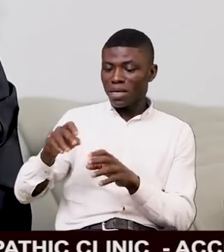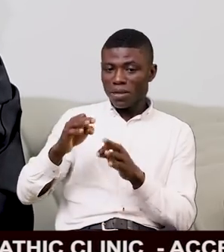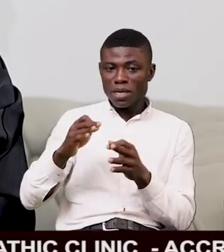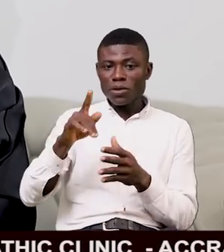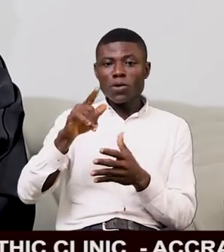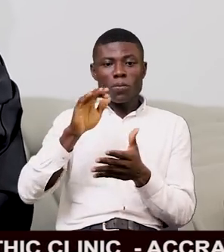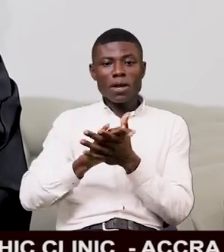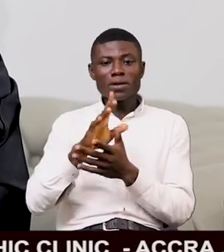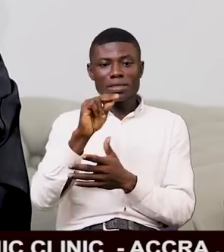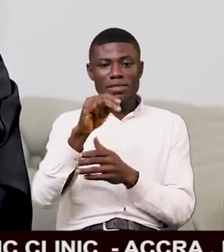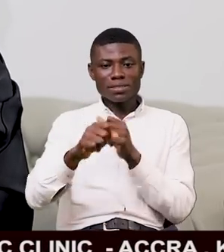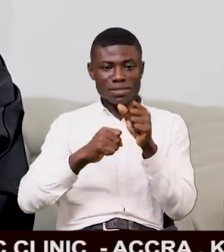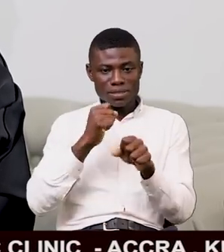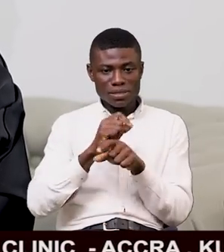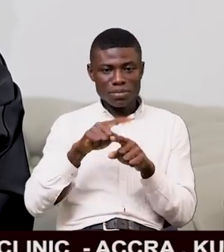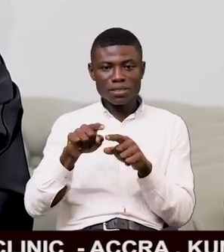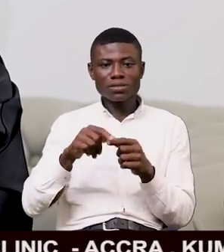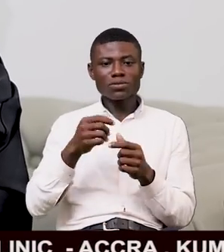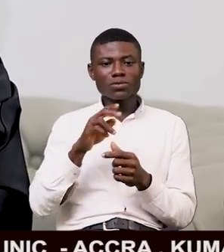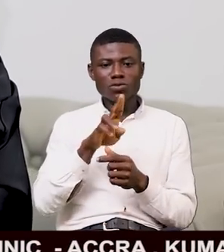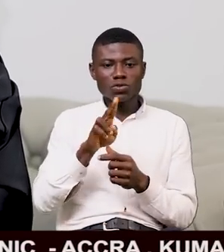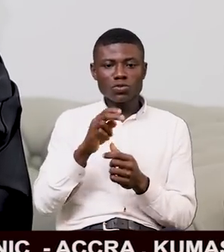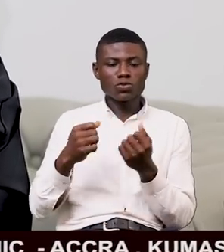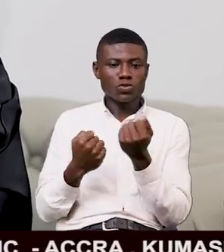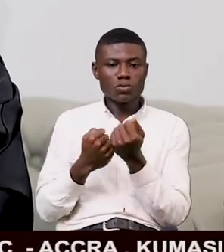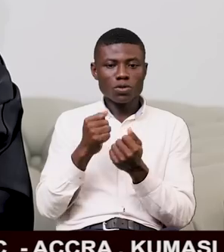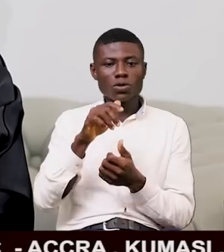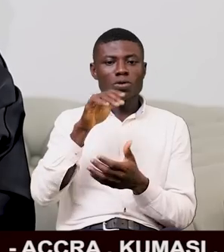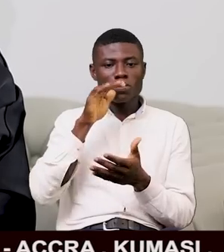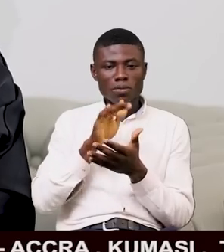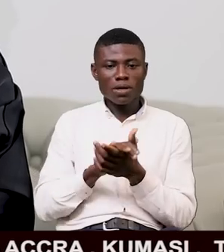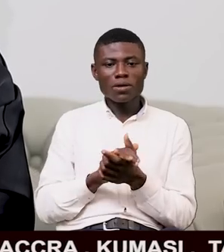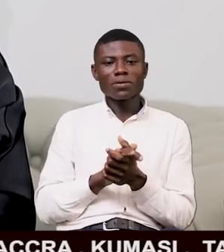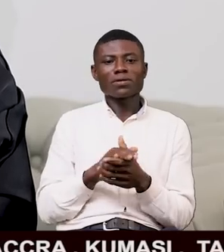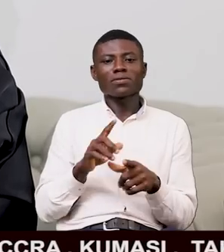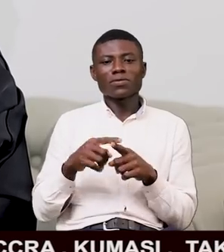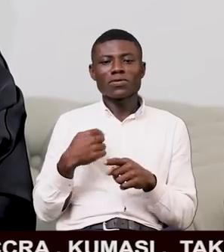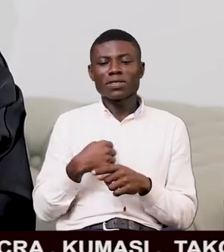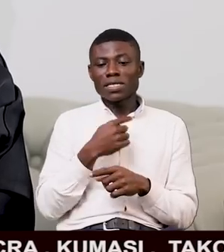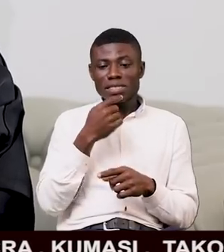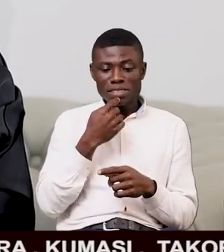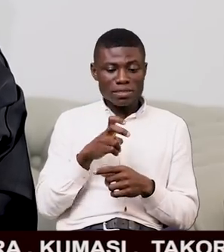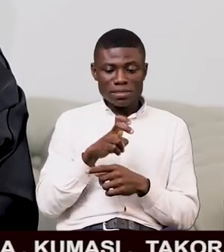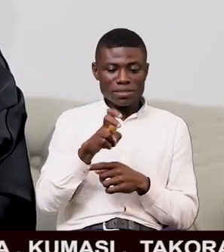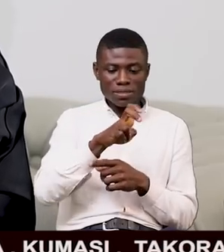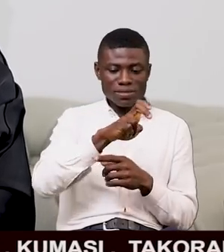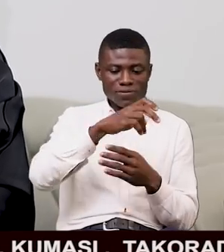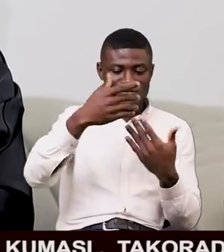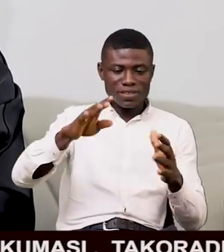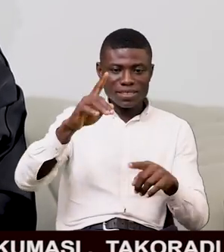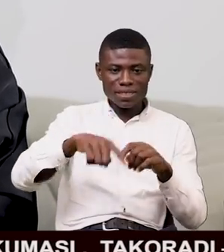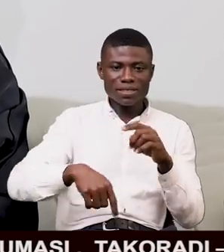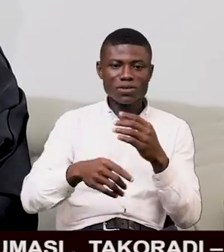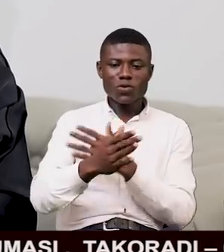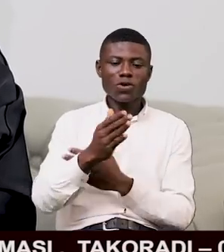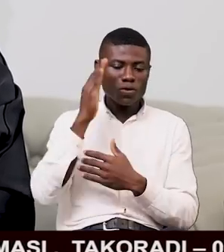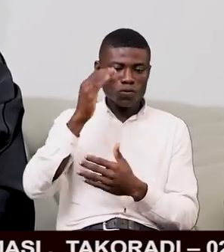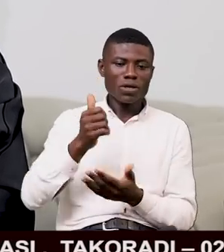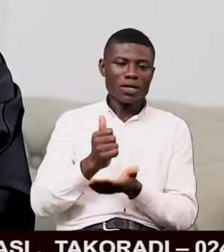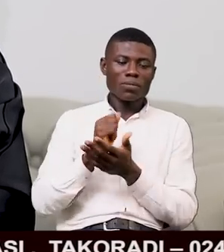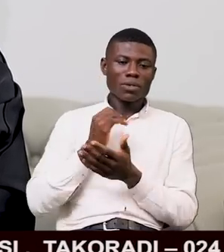key points be a whatever, wow, dear no. Any day, a journey, yeah. Endless, Erade, dear